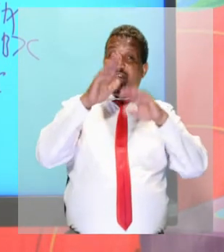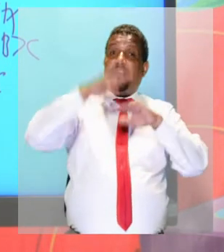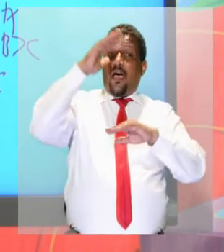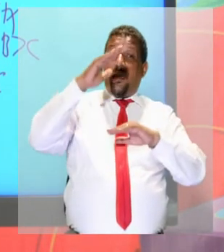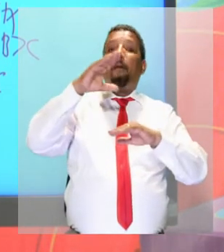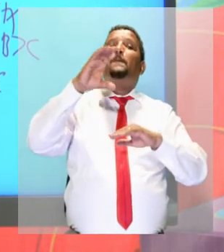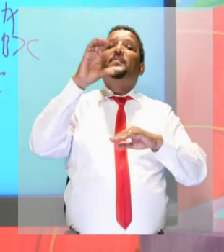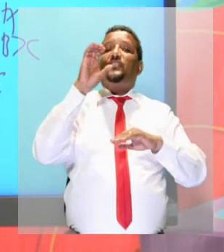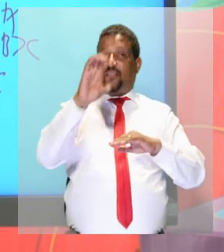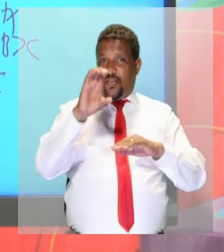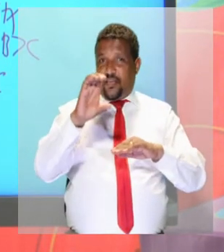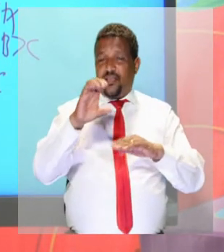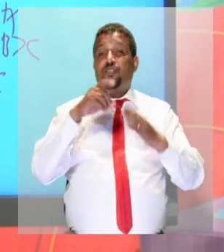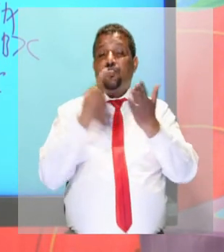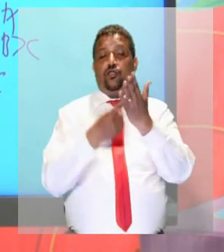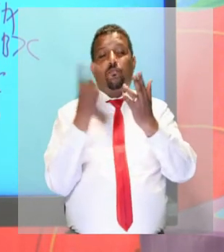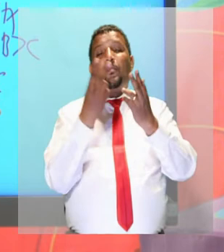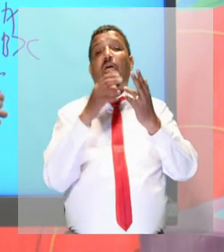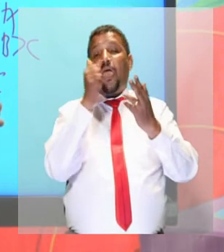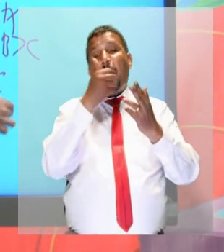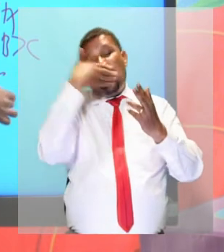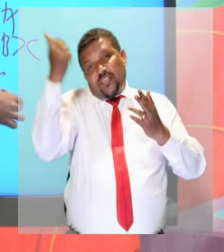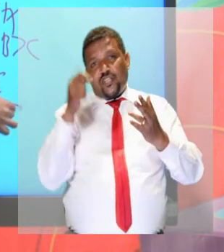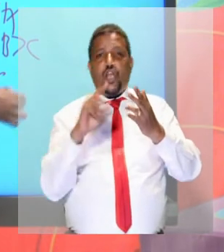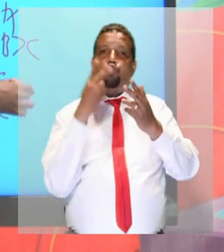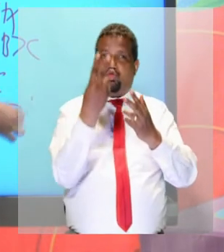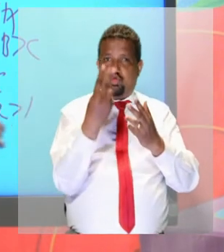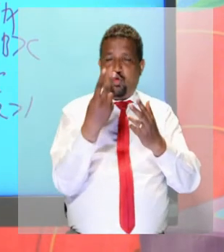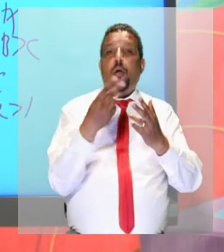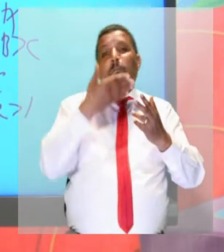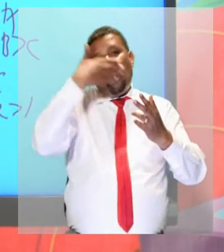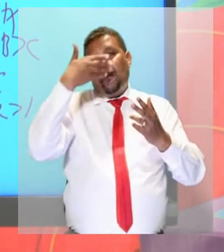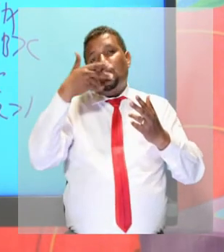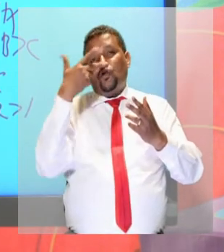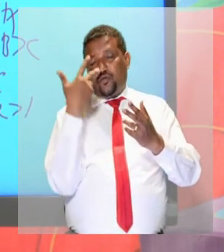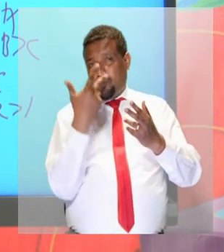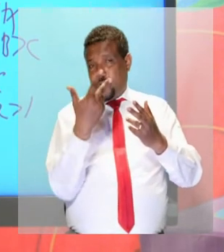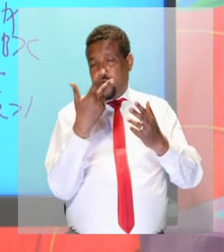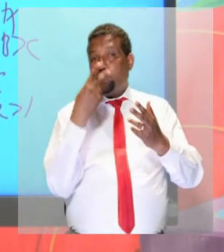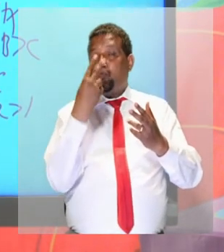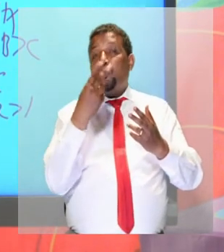3 is greater than 2 and 2 is greater than 1, then